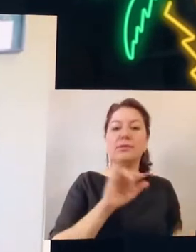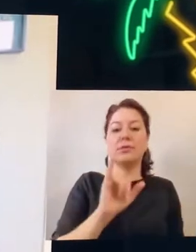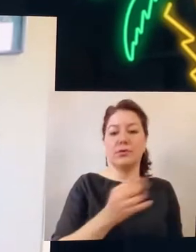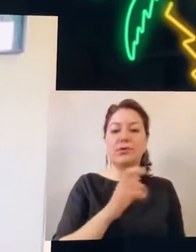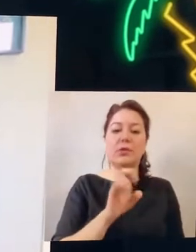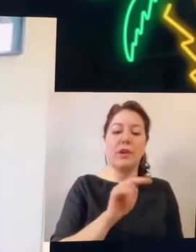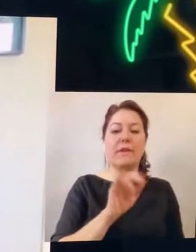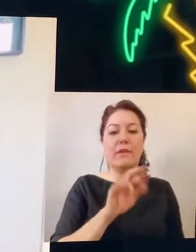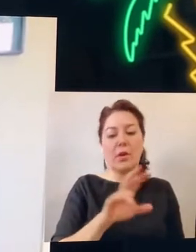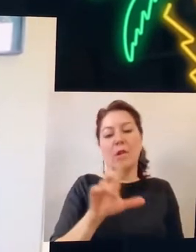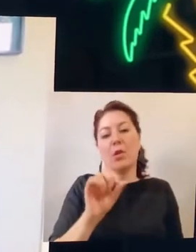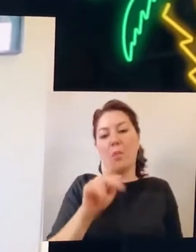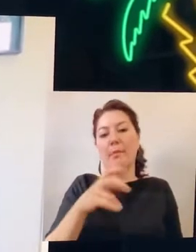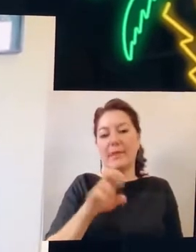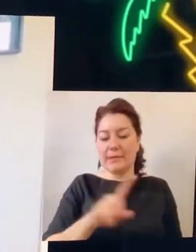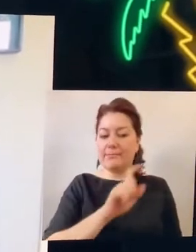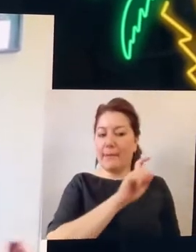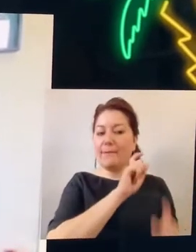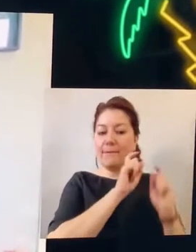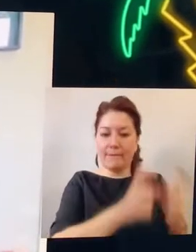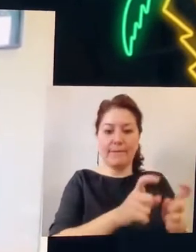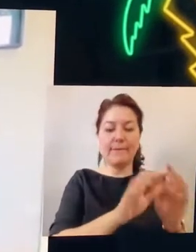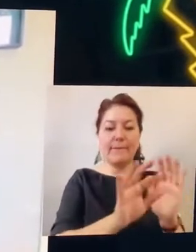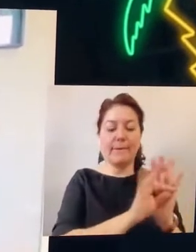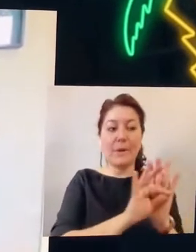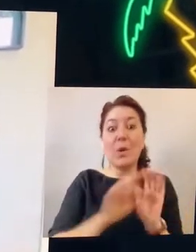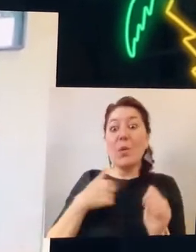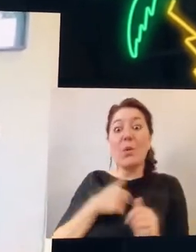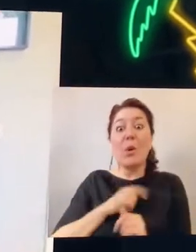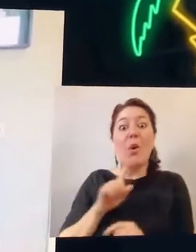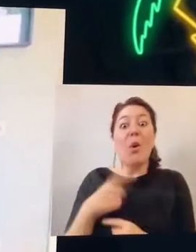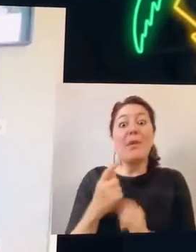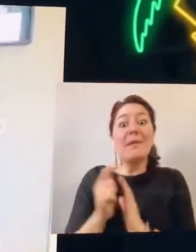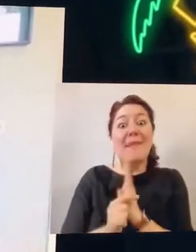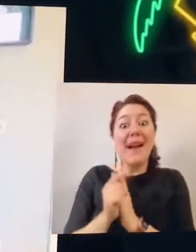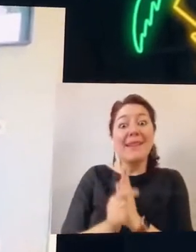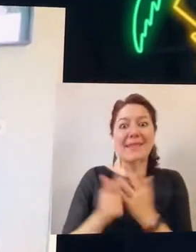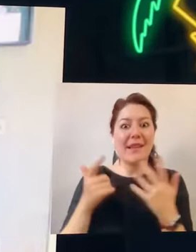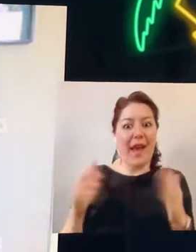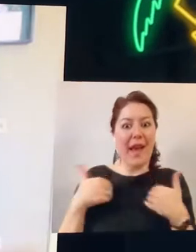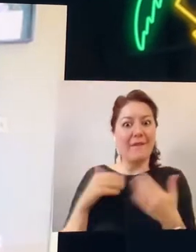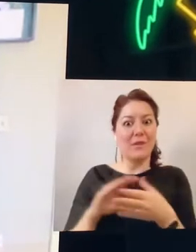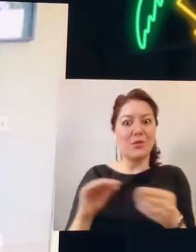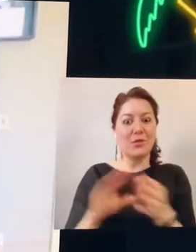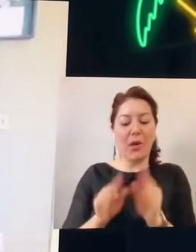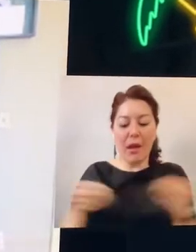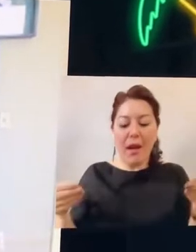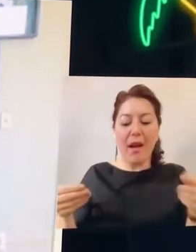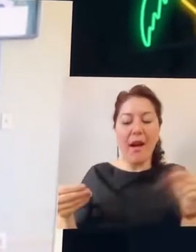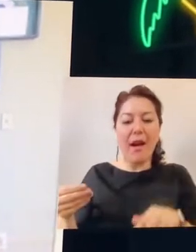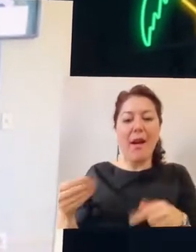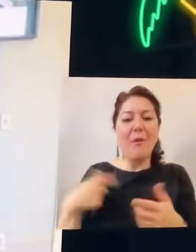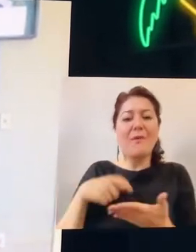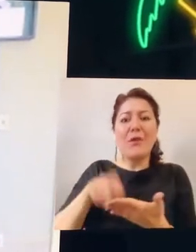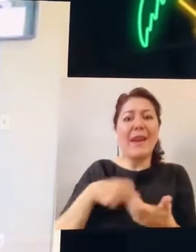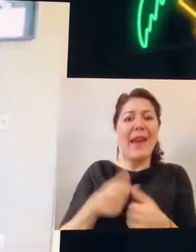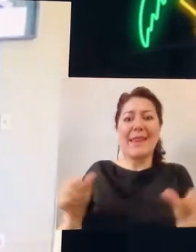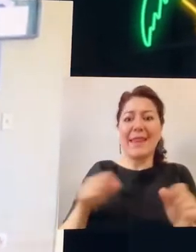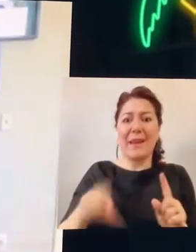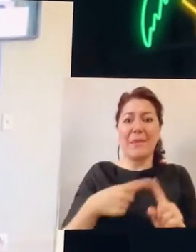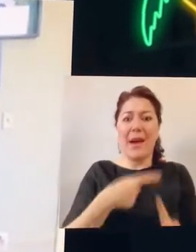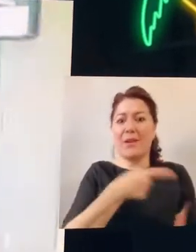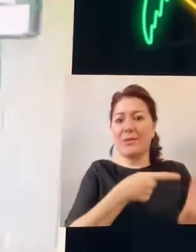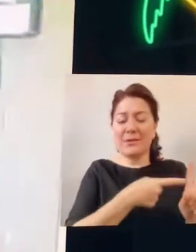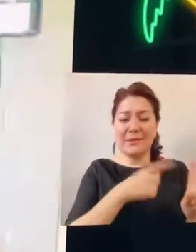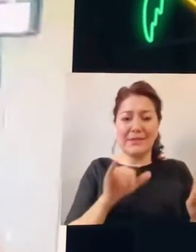were the only magazine who had a story about her. We were the only magazine who had even written anything about Jennifer Lopez. And we